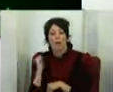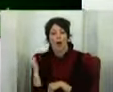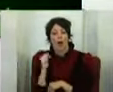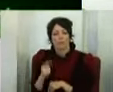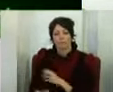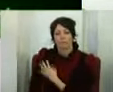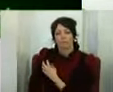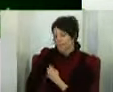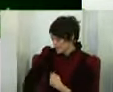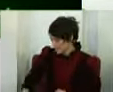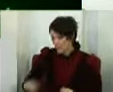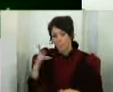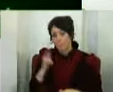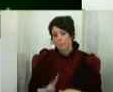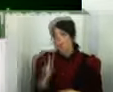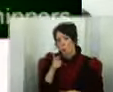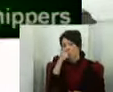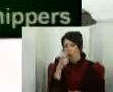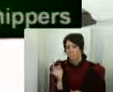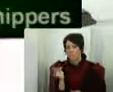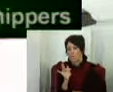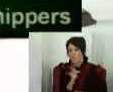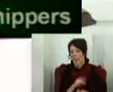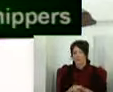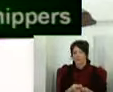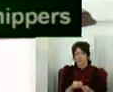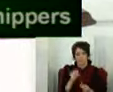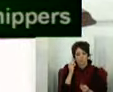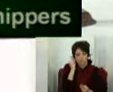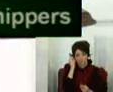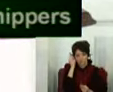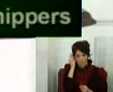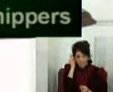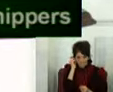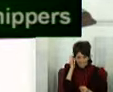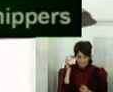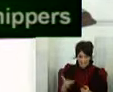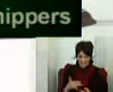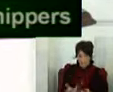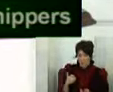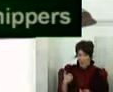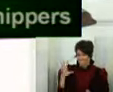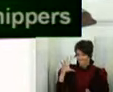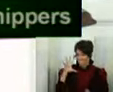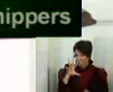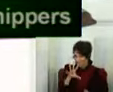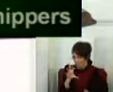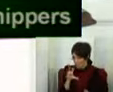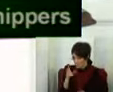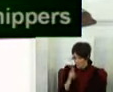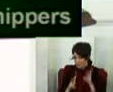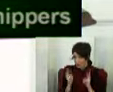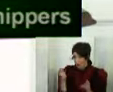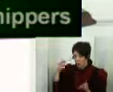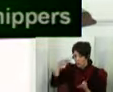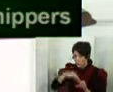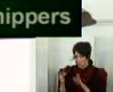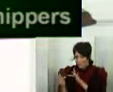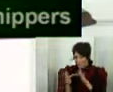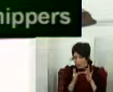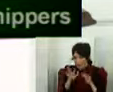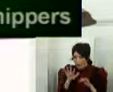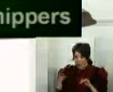folks who are worshiping with us online this morning. We know that on a Sunday, about 500 folks from around the world join us in worship throughout the